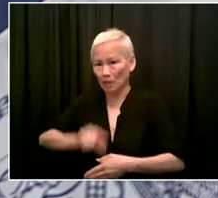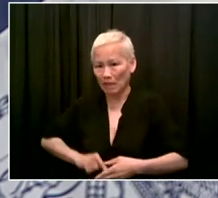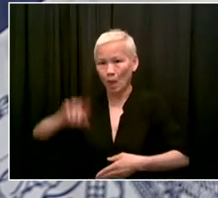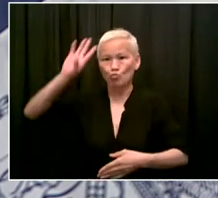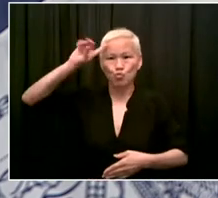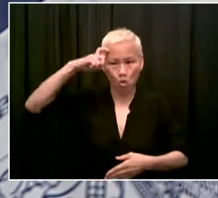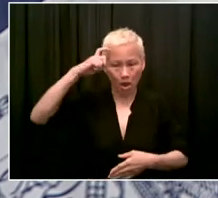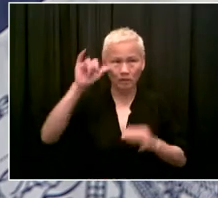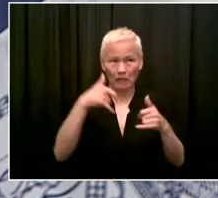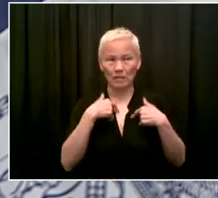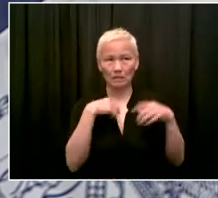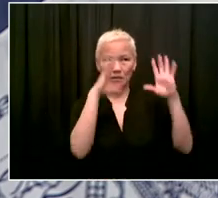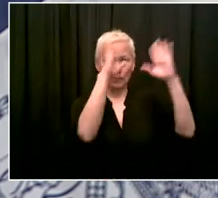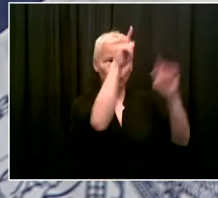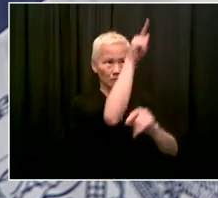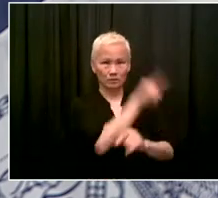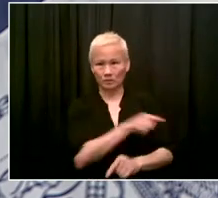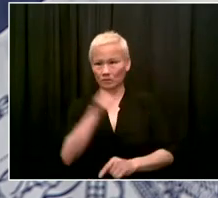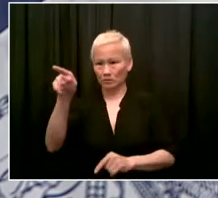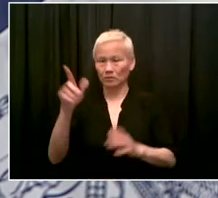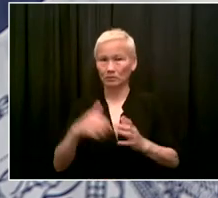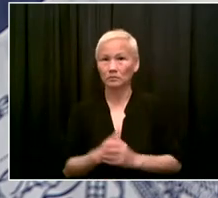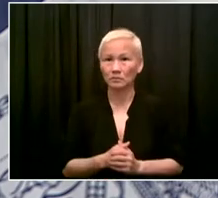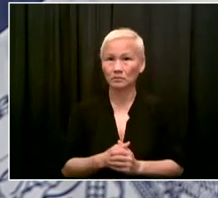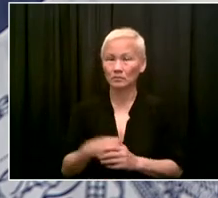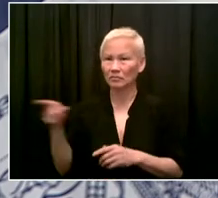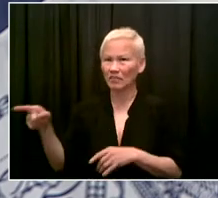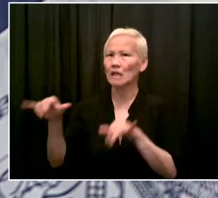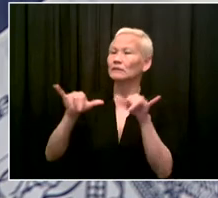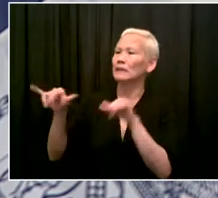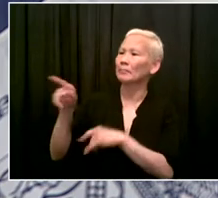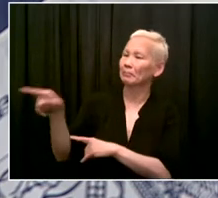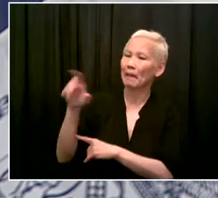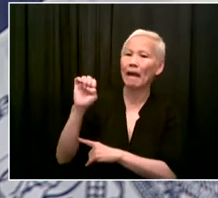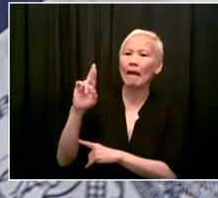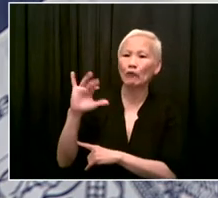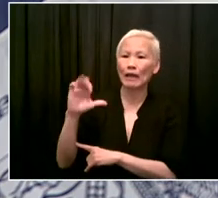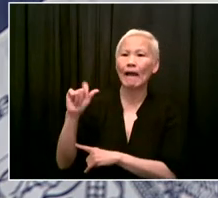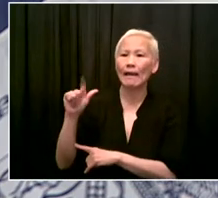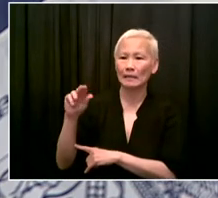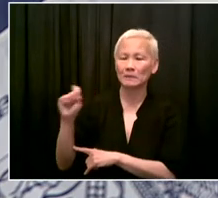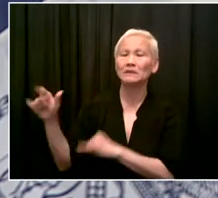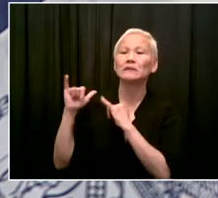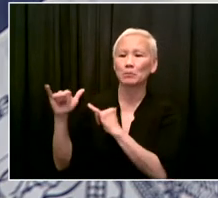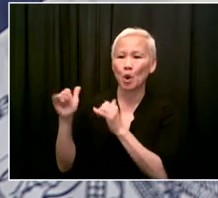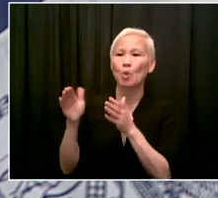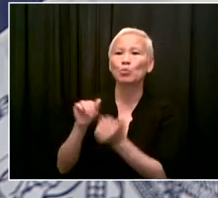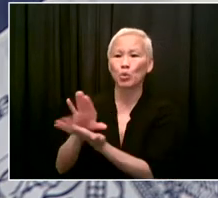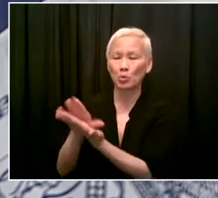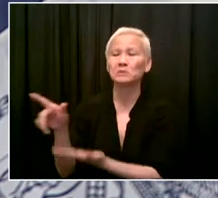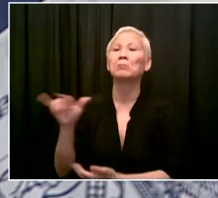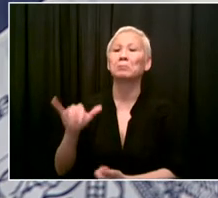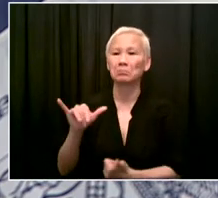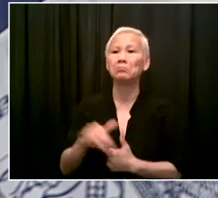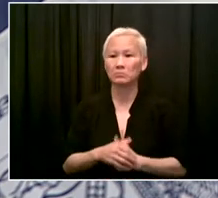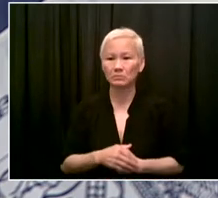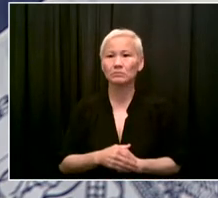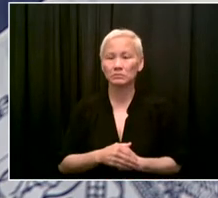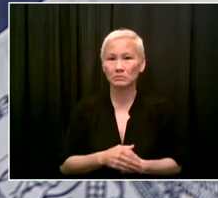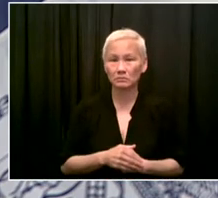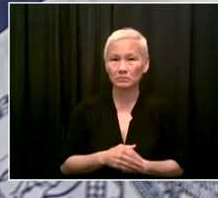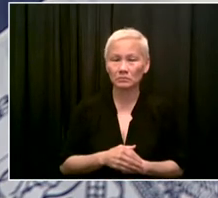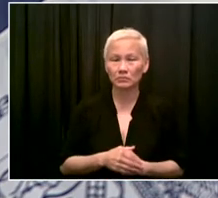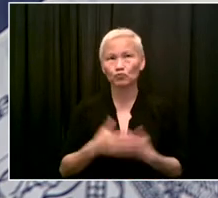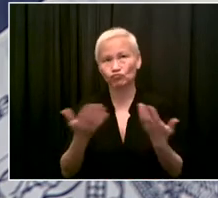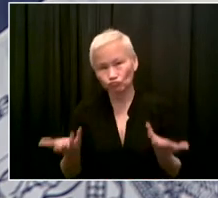real similarity. But on the substance, it's really important to have the conversation, Henry, because I got